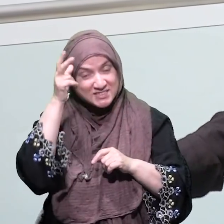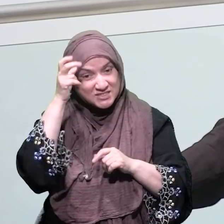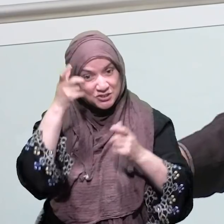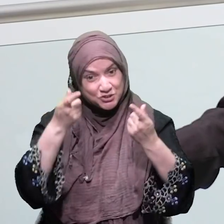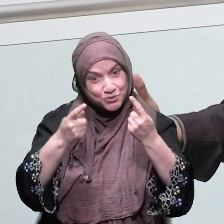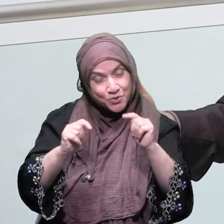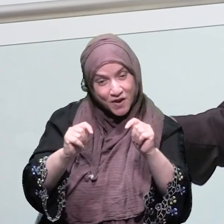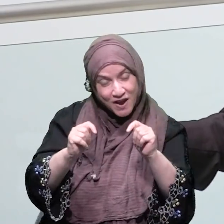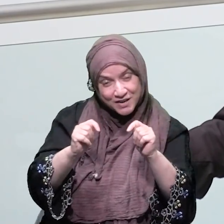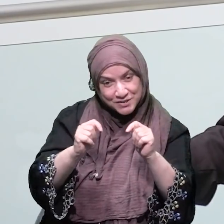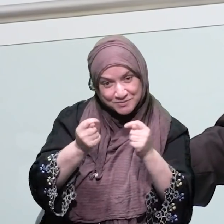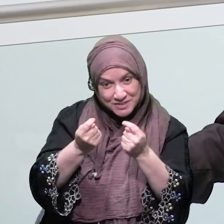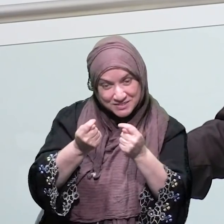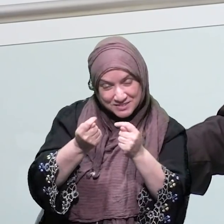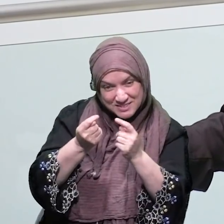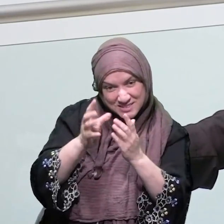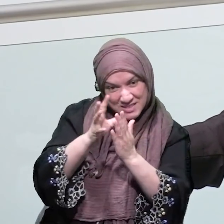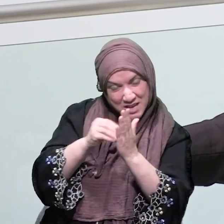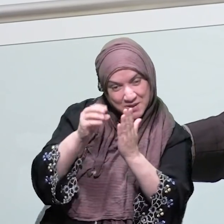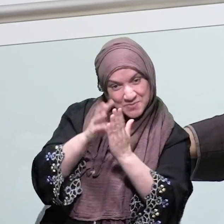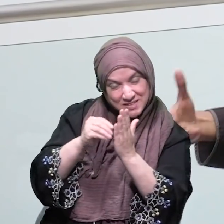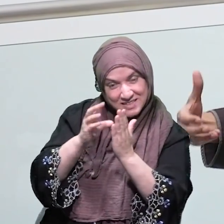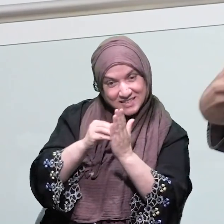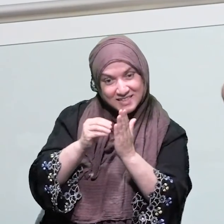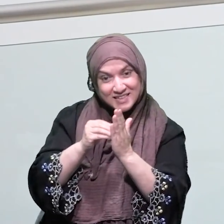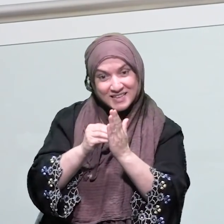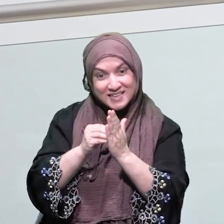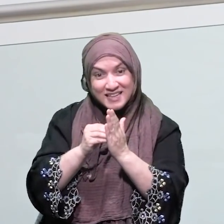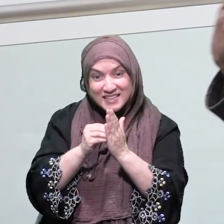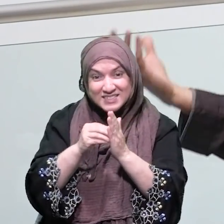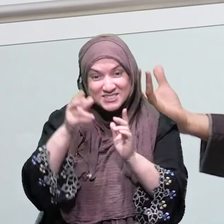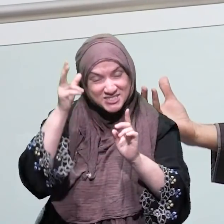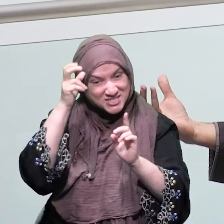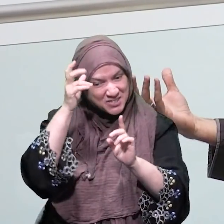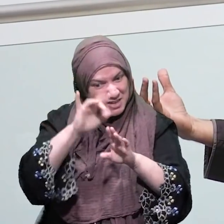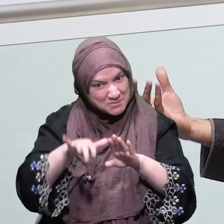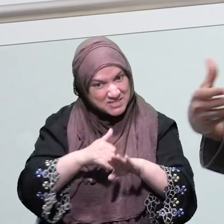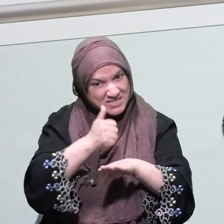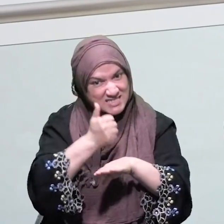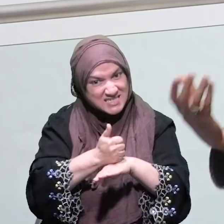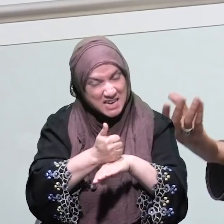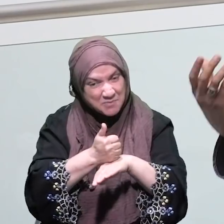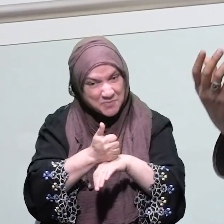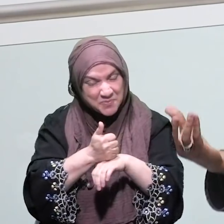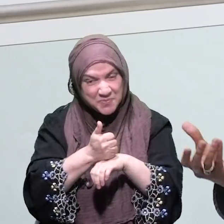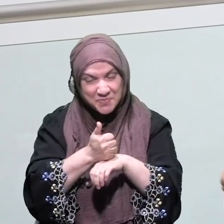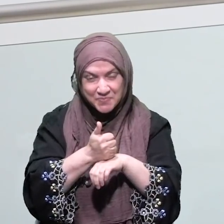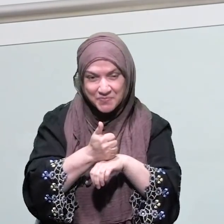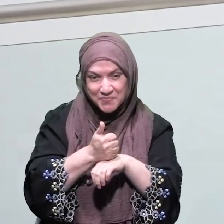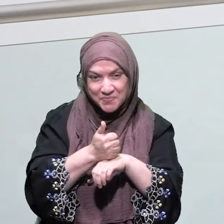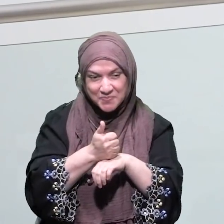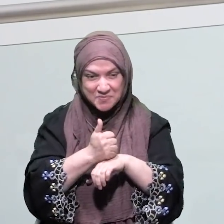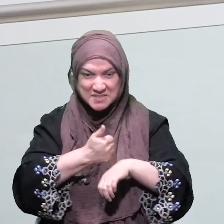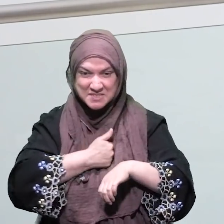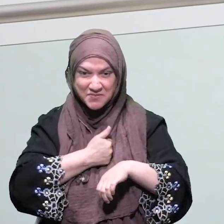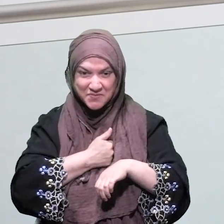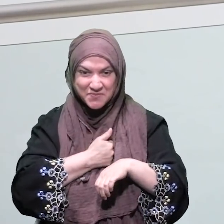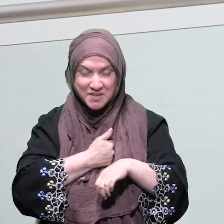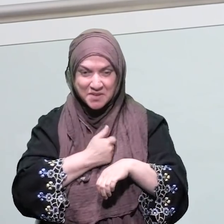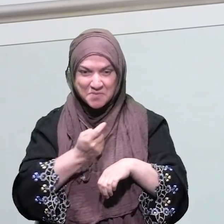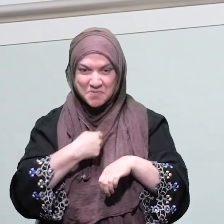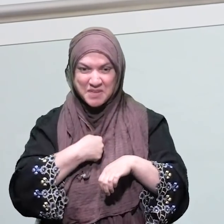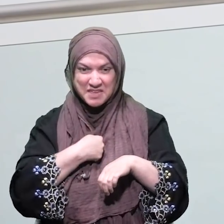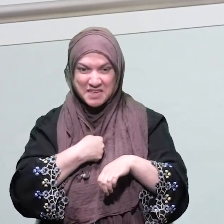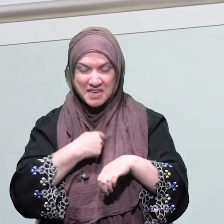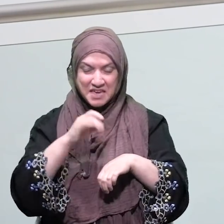all things. So he sets up his throne, right? Like I am my own person. That's his ego, his arrogance. And then he